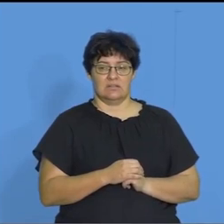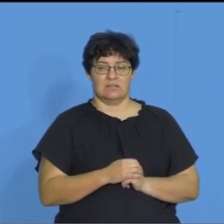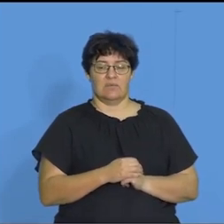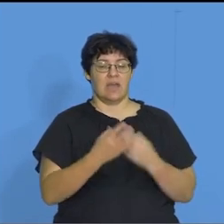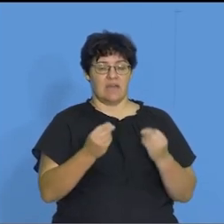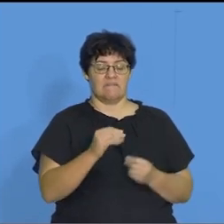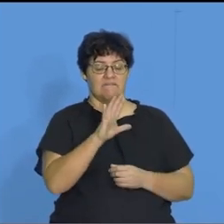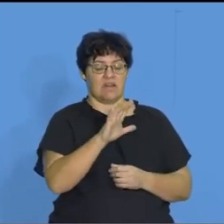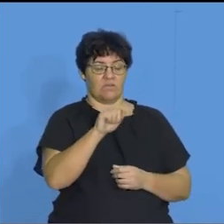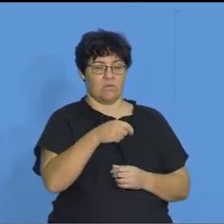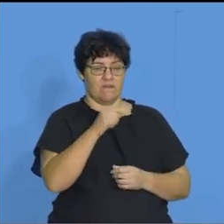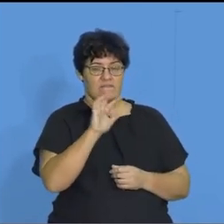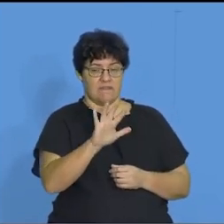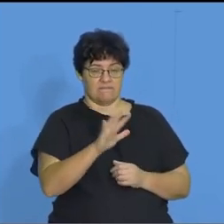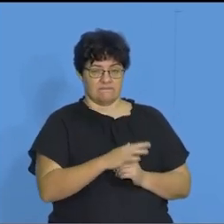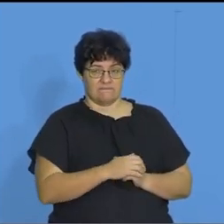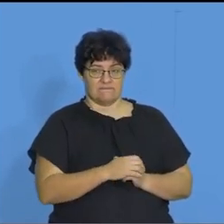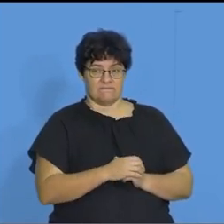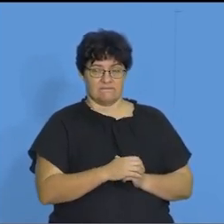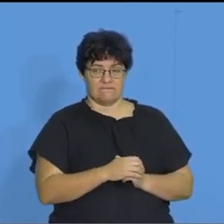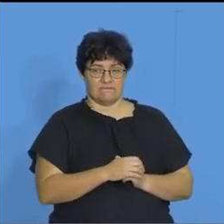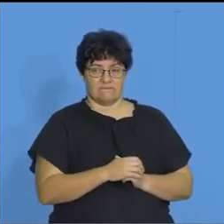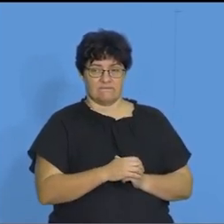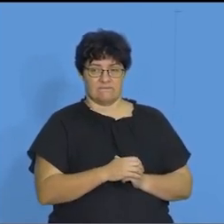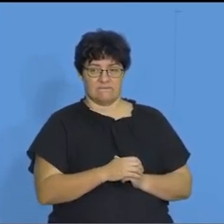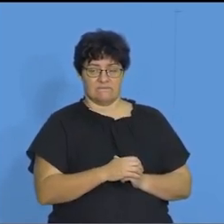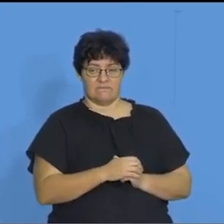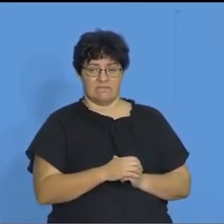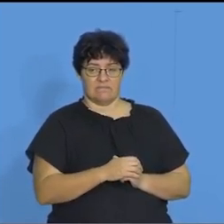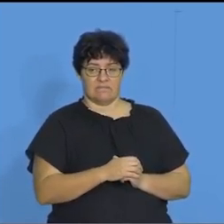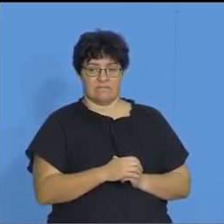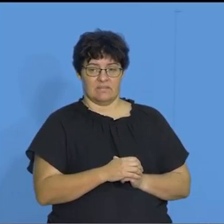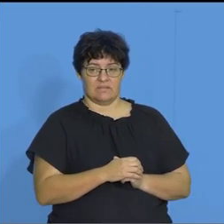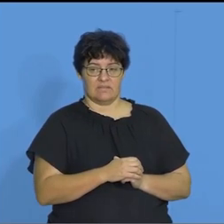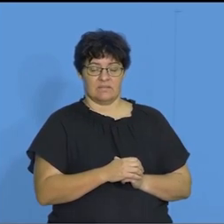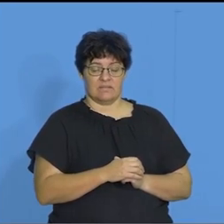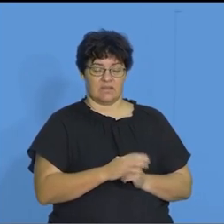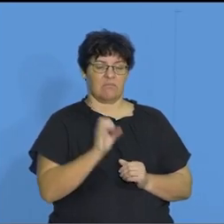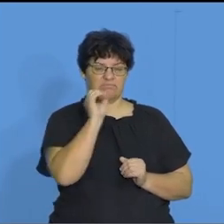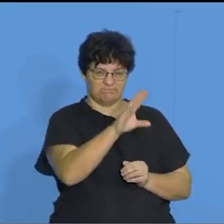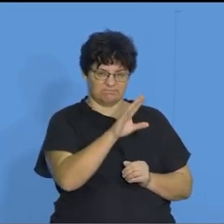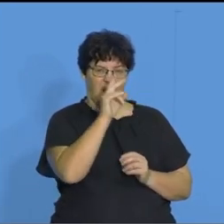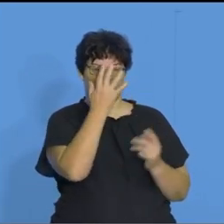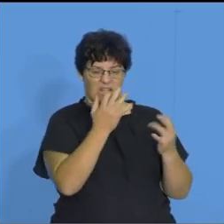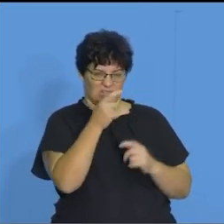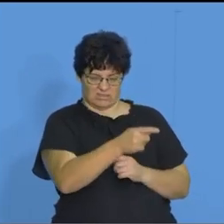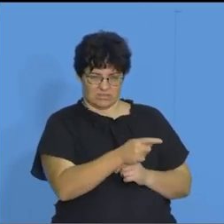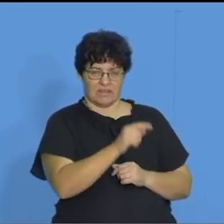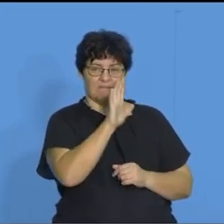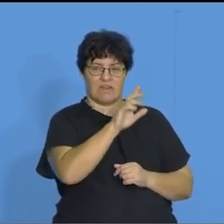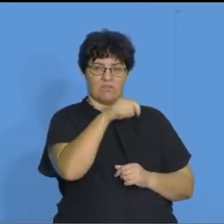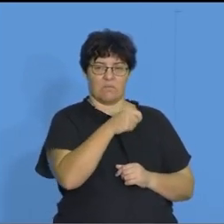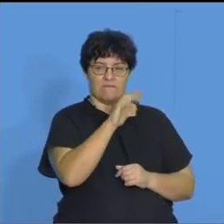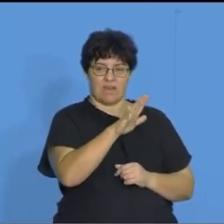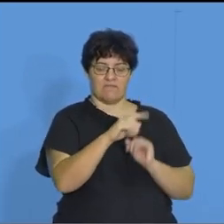have? 5.5, we can even punch it like straight into the calculator, 5.5 less the